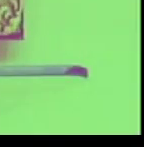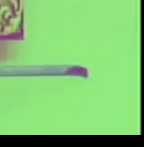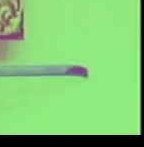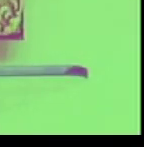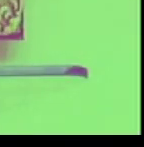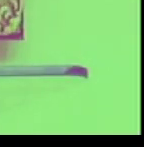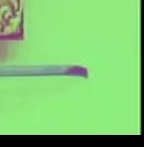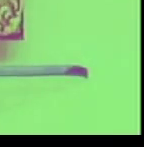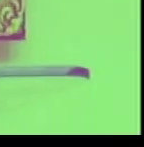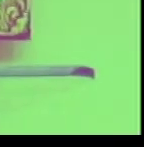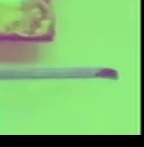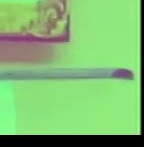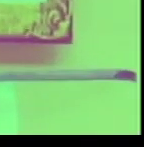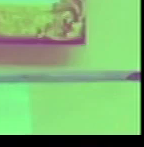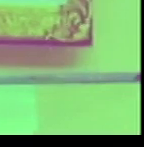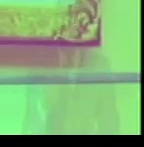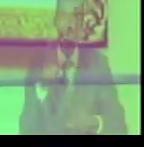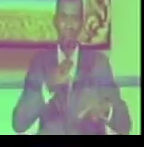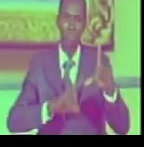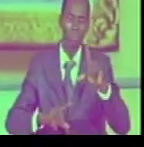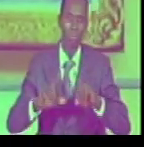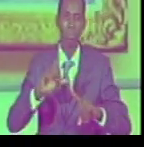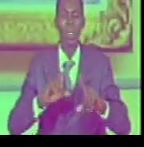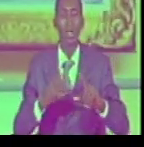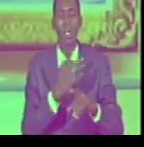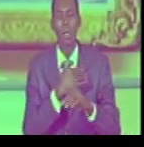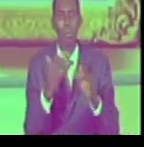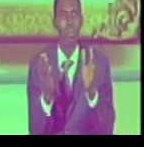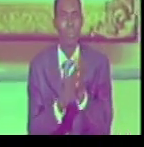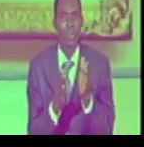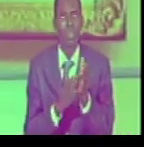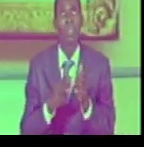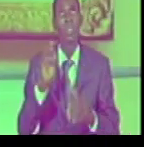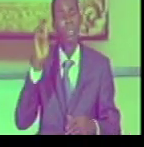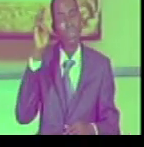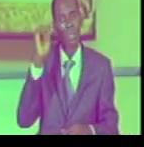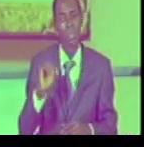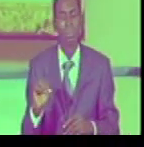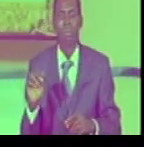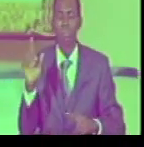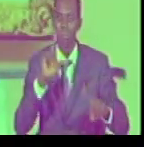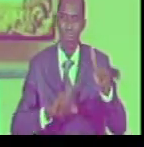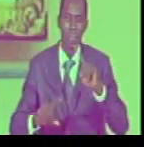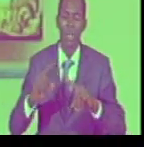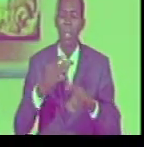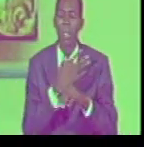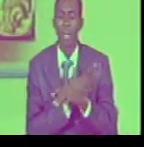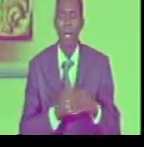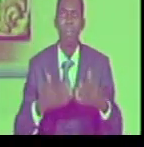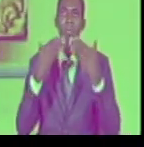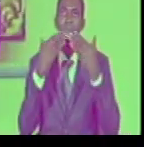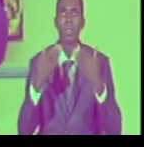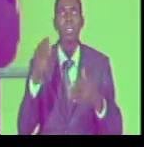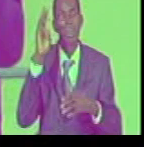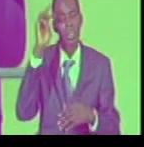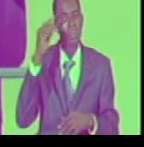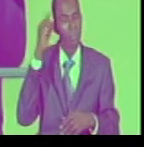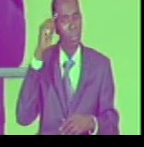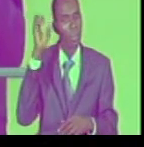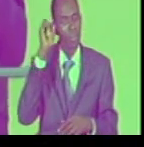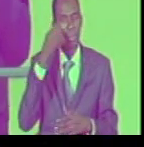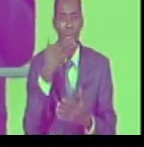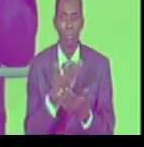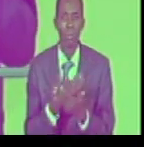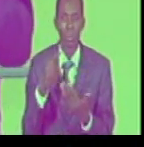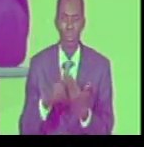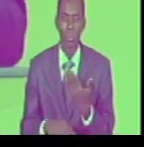and glorify the Lord. Praise him for his protection. Praise him for his good hands upon us. Worship and adore